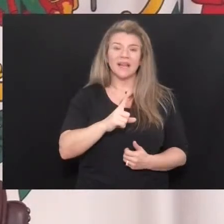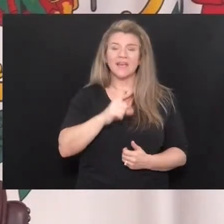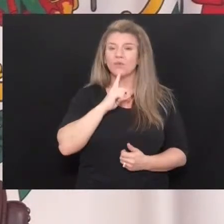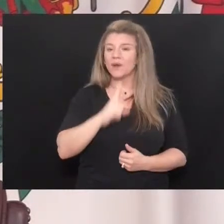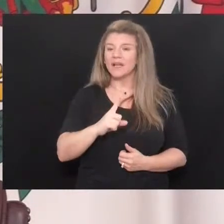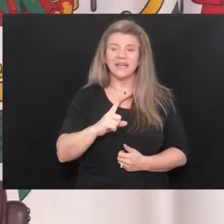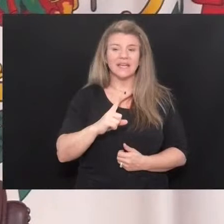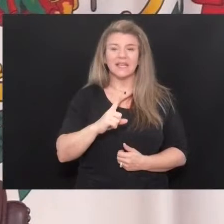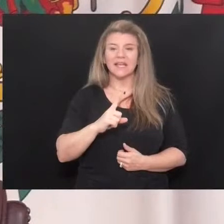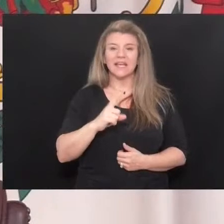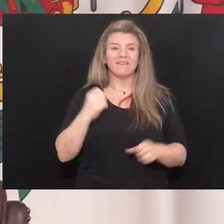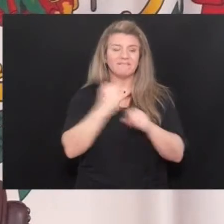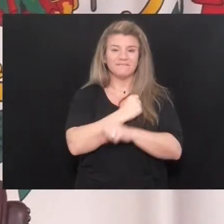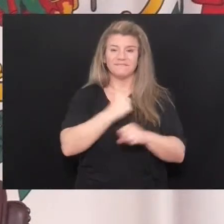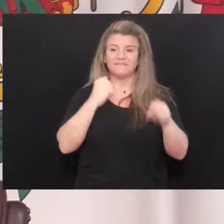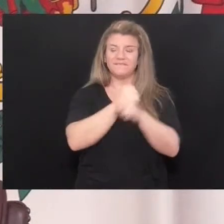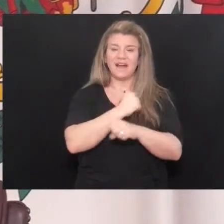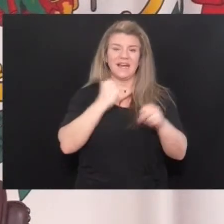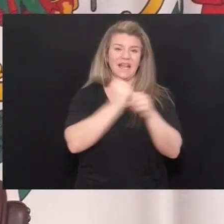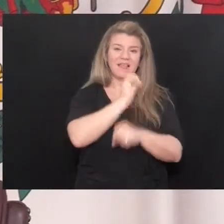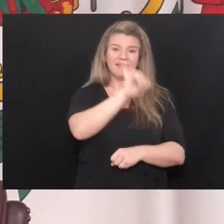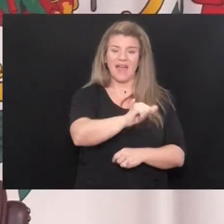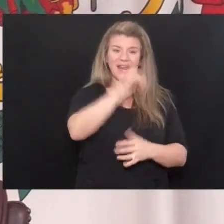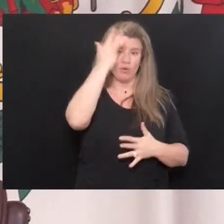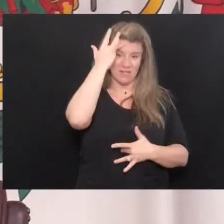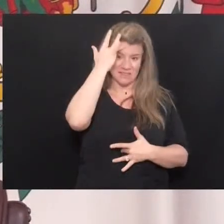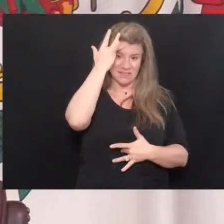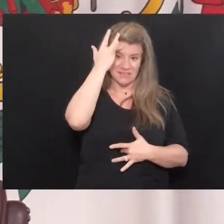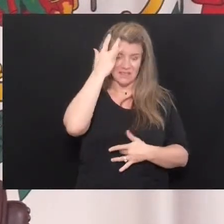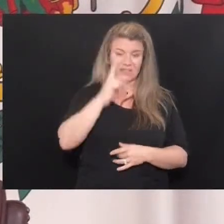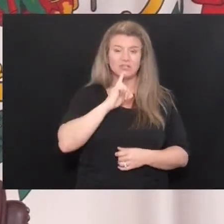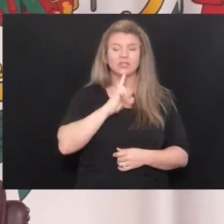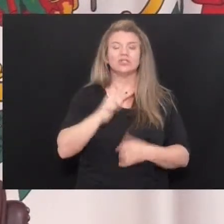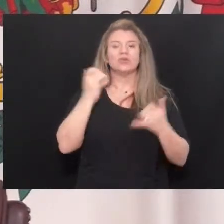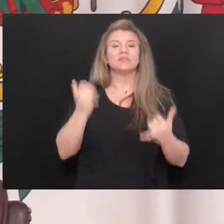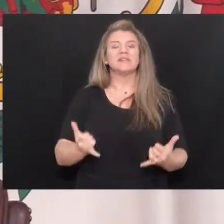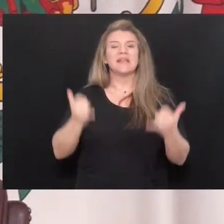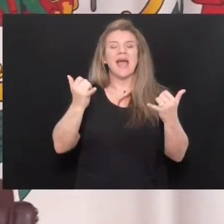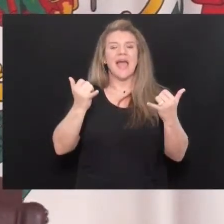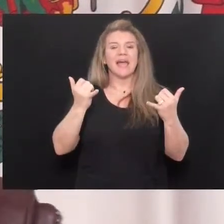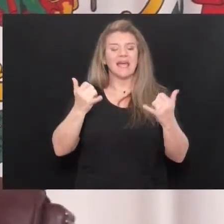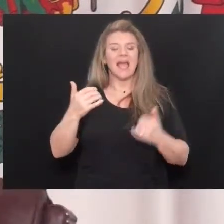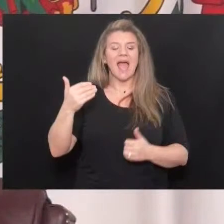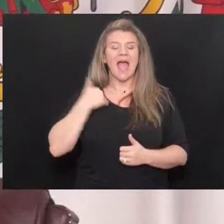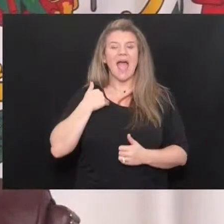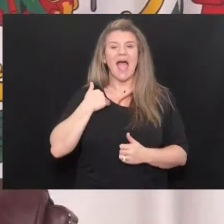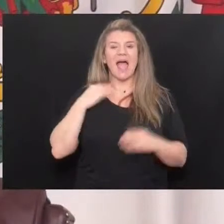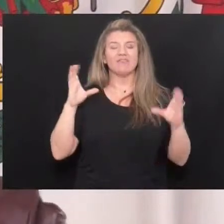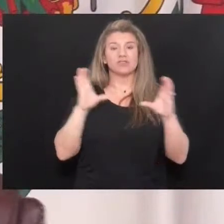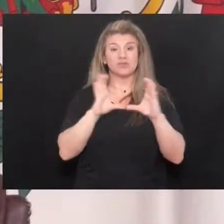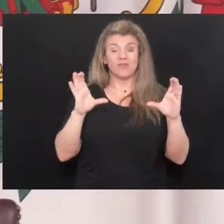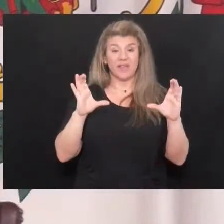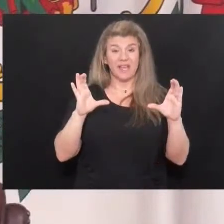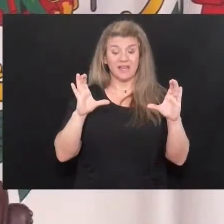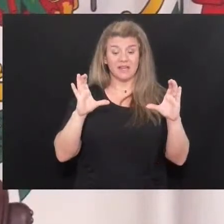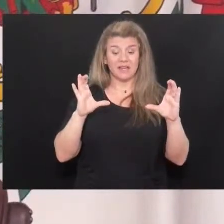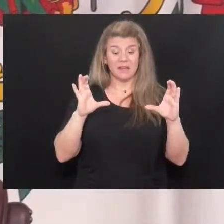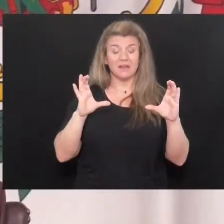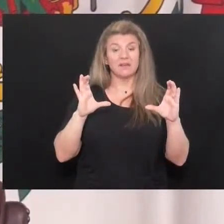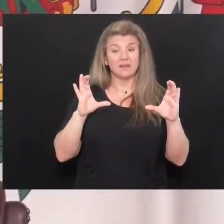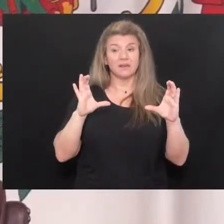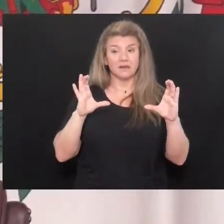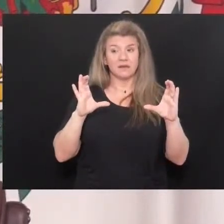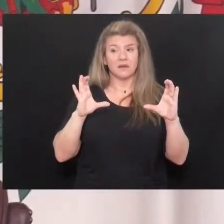really fighting that illness. So today, I've got a certificate that is